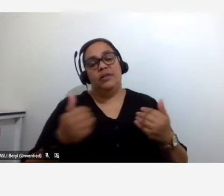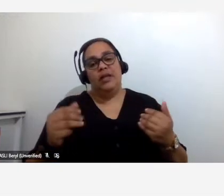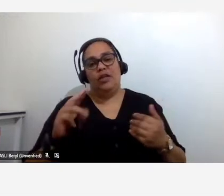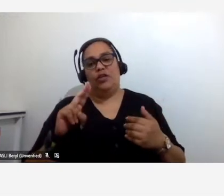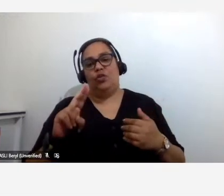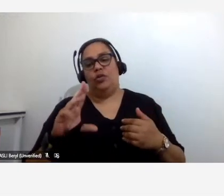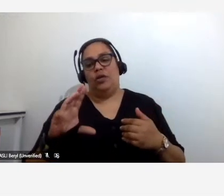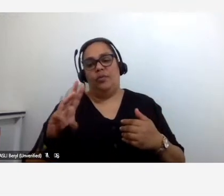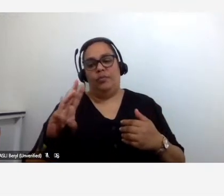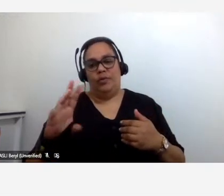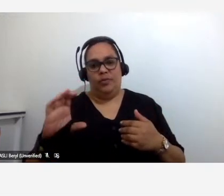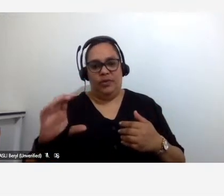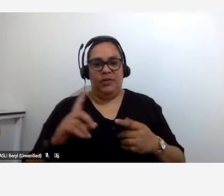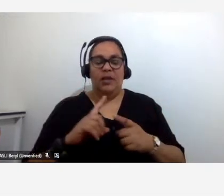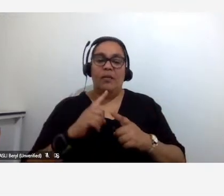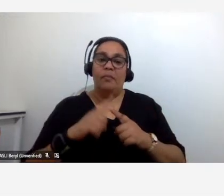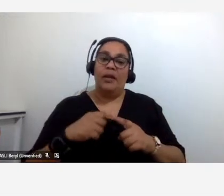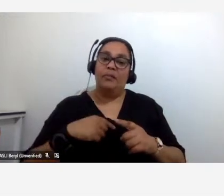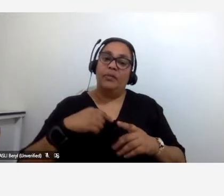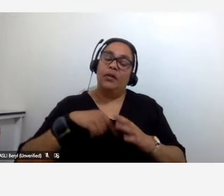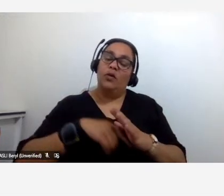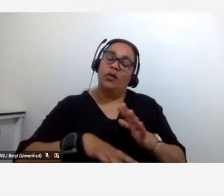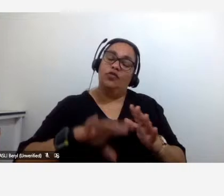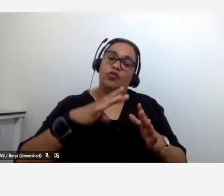And also, one is deeply interested on